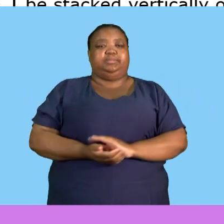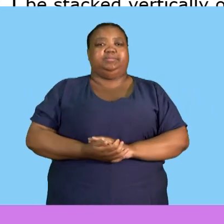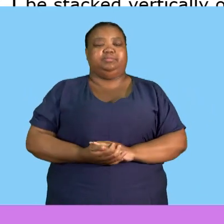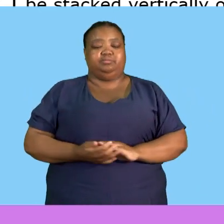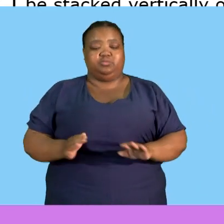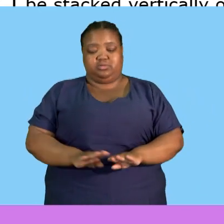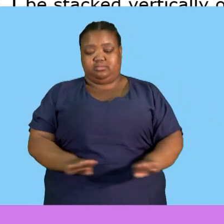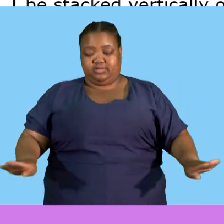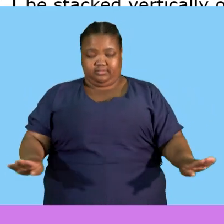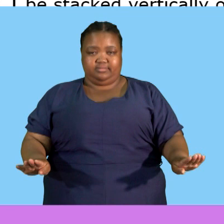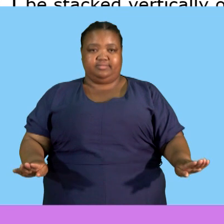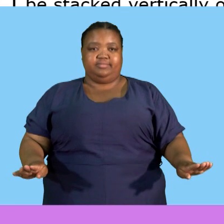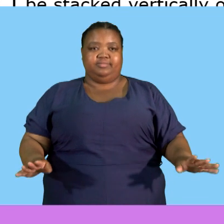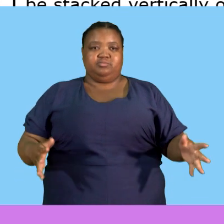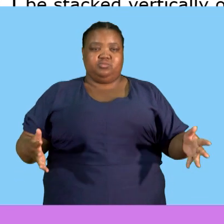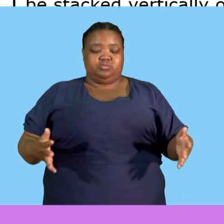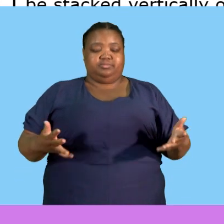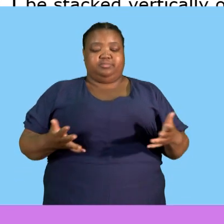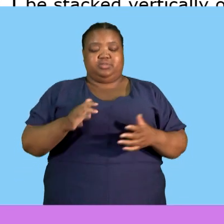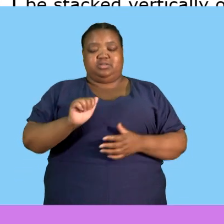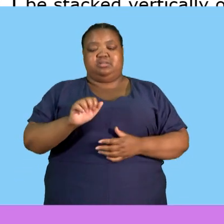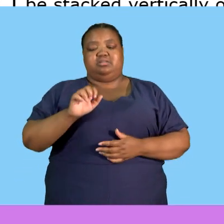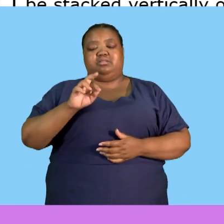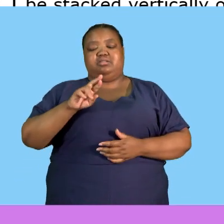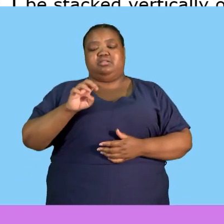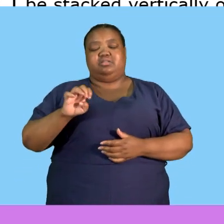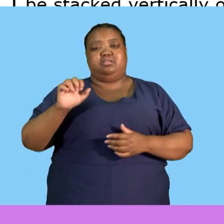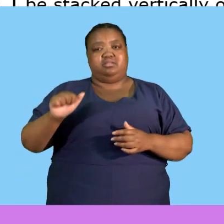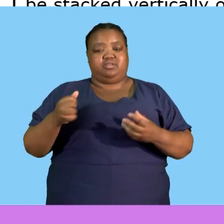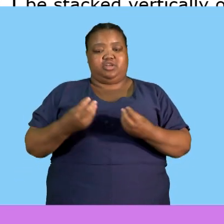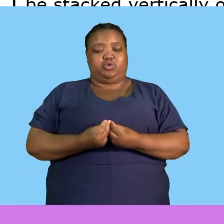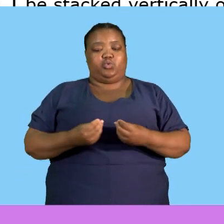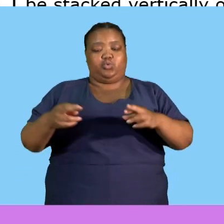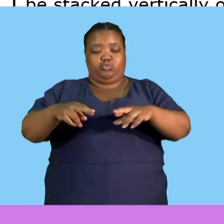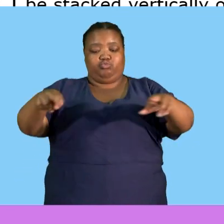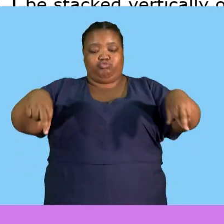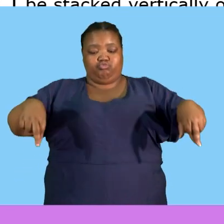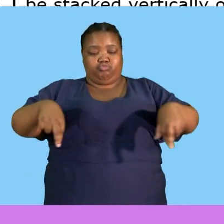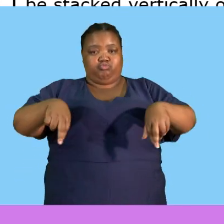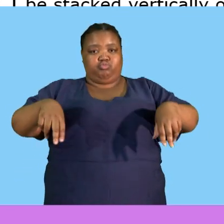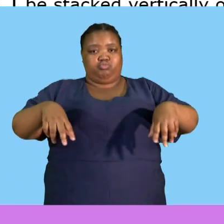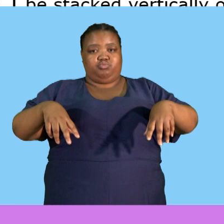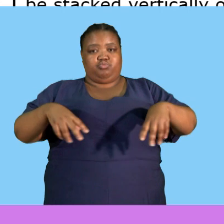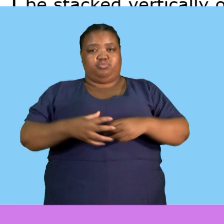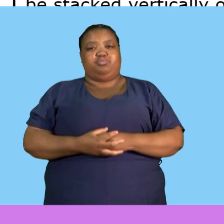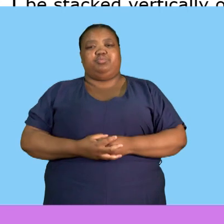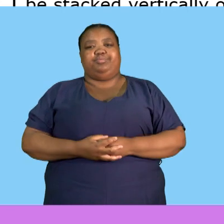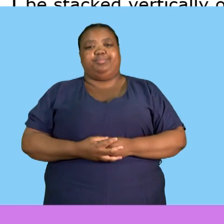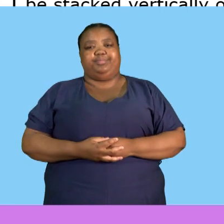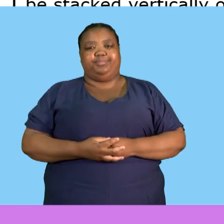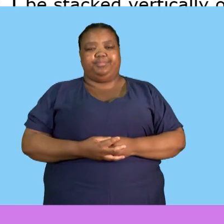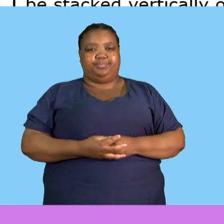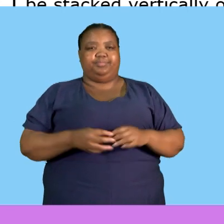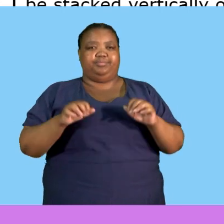that here we indicate the floor, the area of the storeroom, by indicating